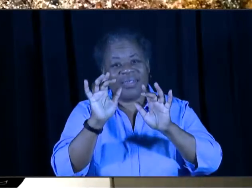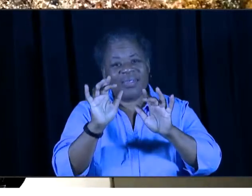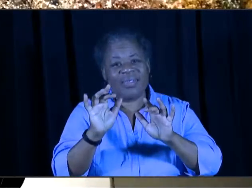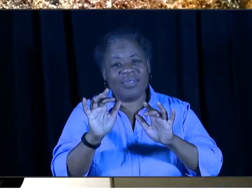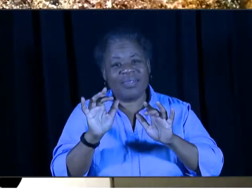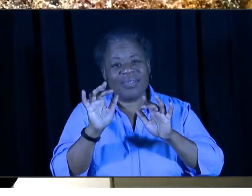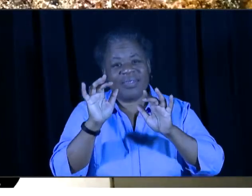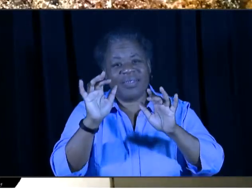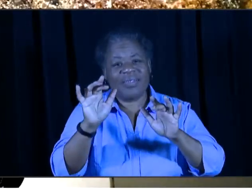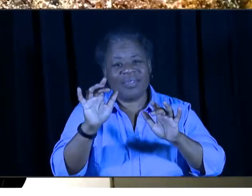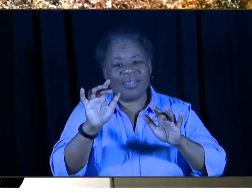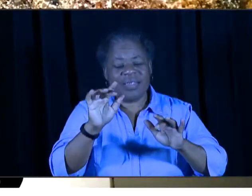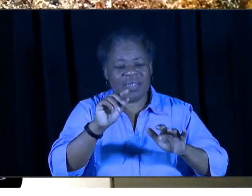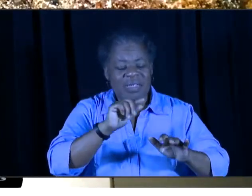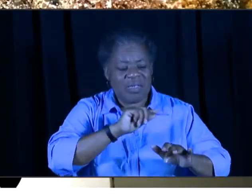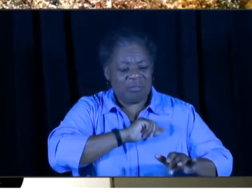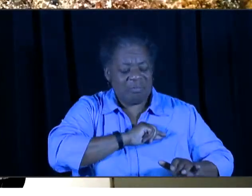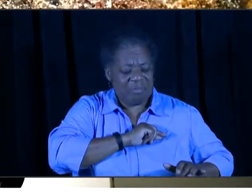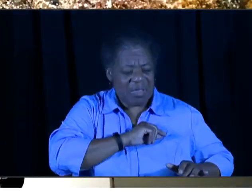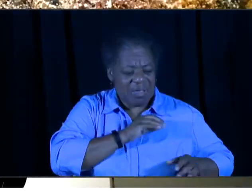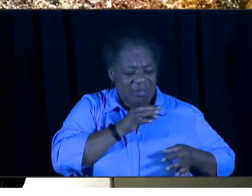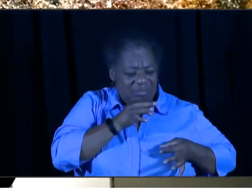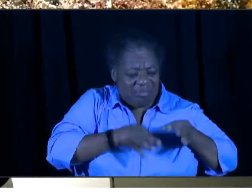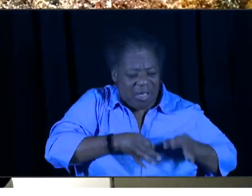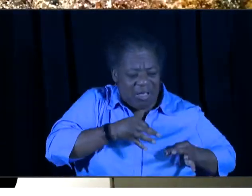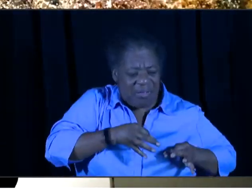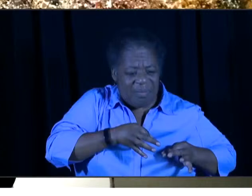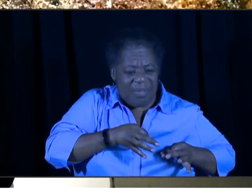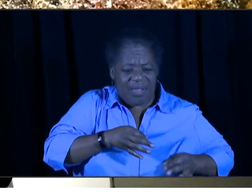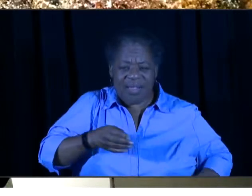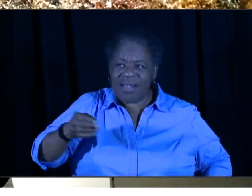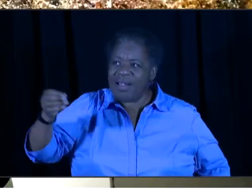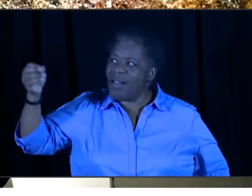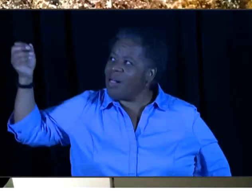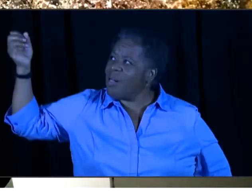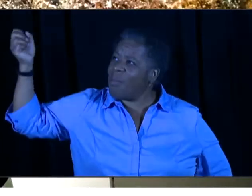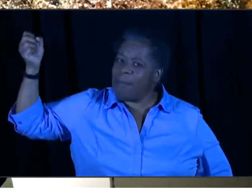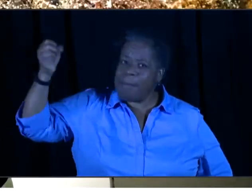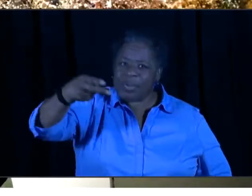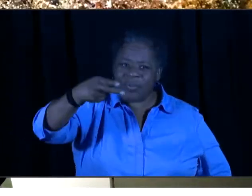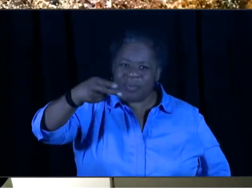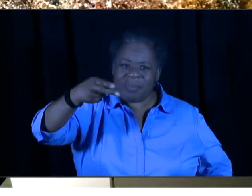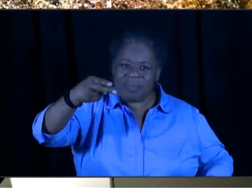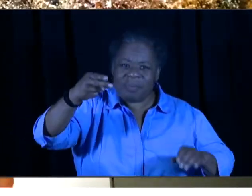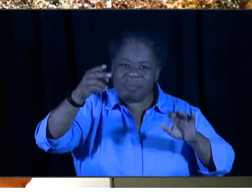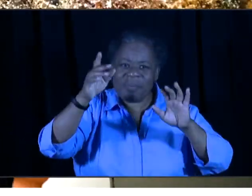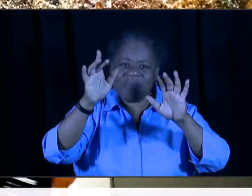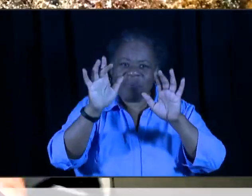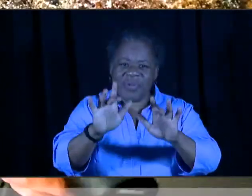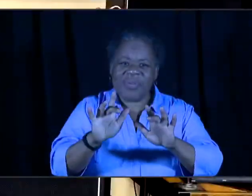and mercy triumphs over judgment.